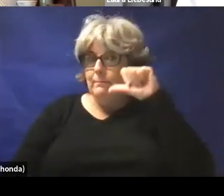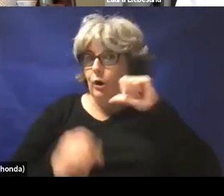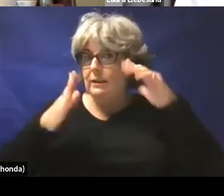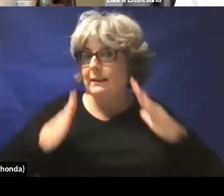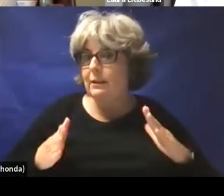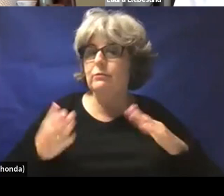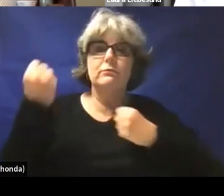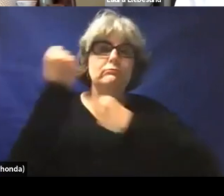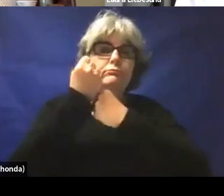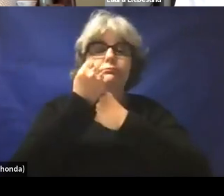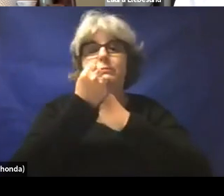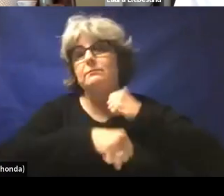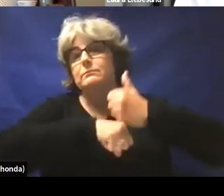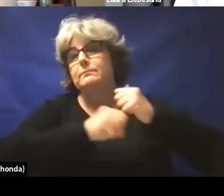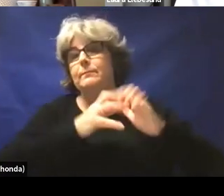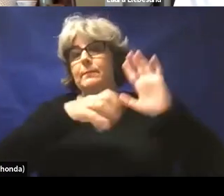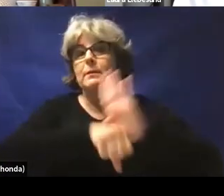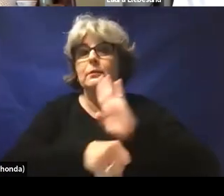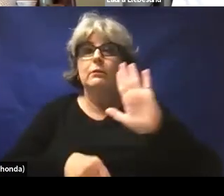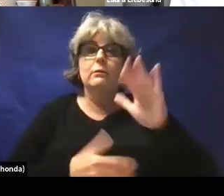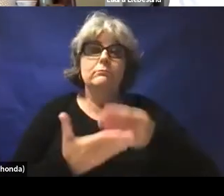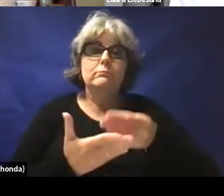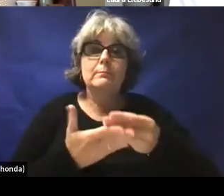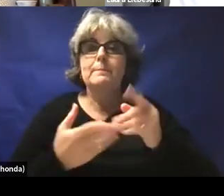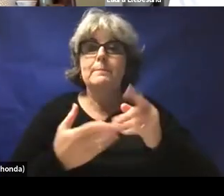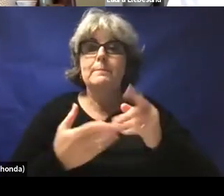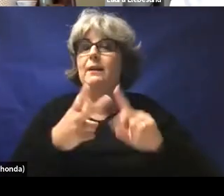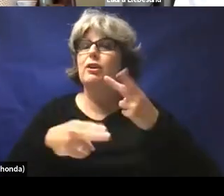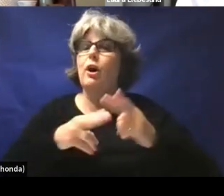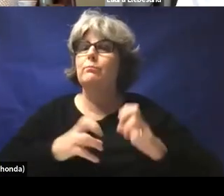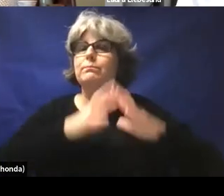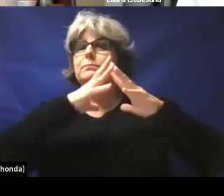more support through fundraising and also pop-up events.